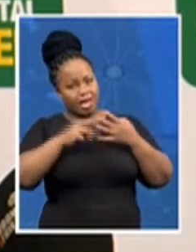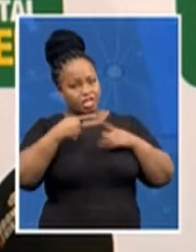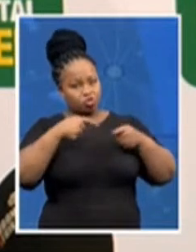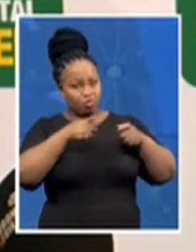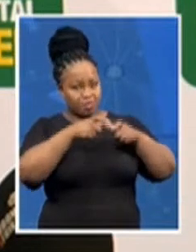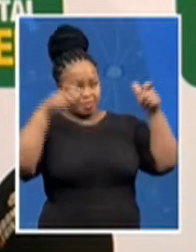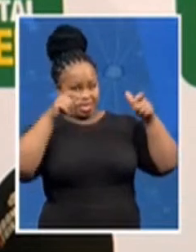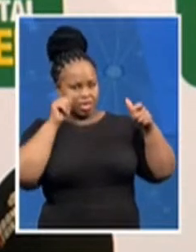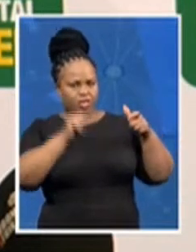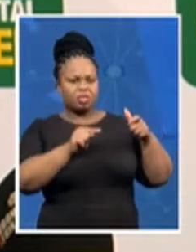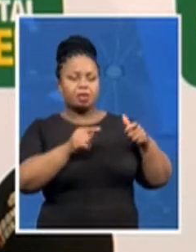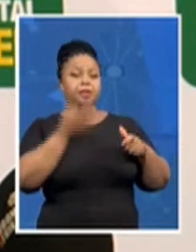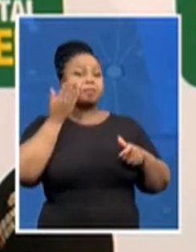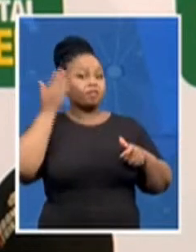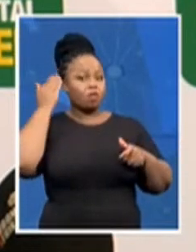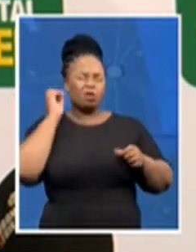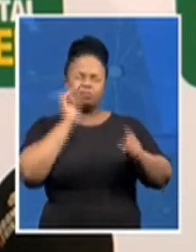hit